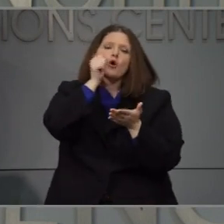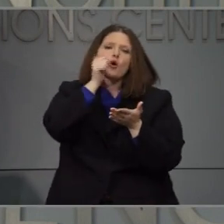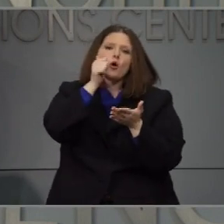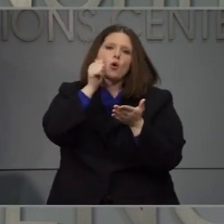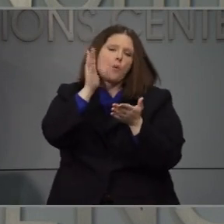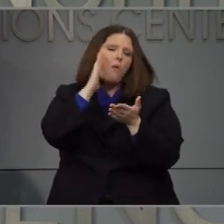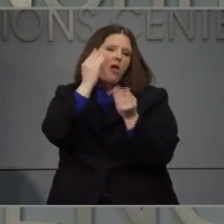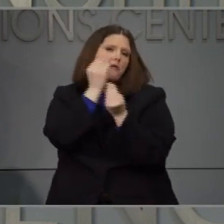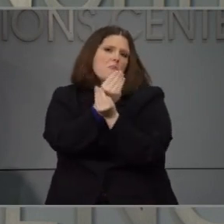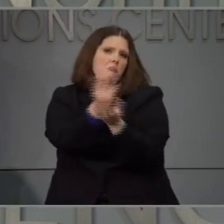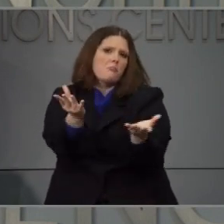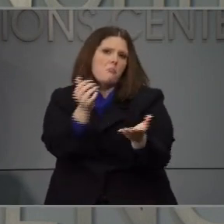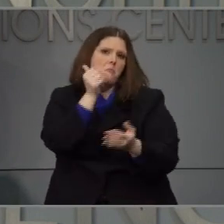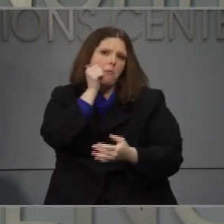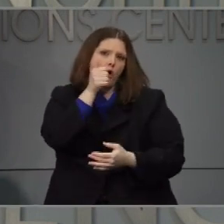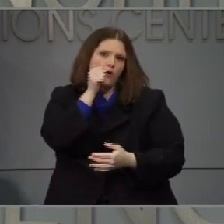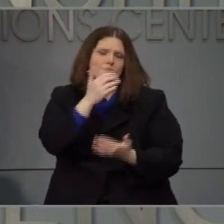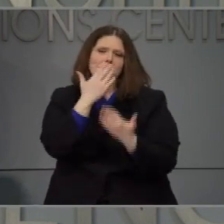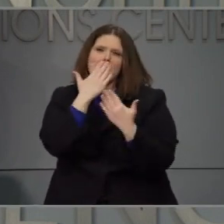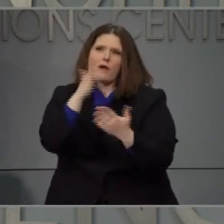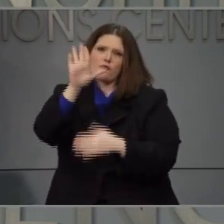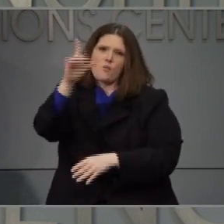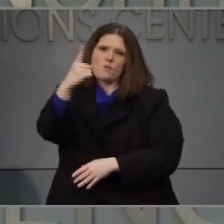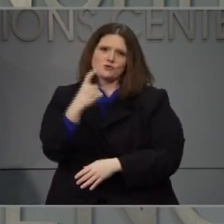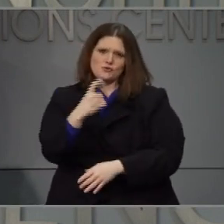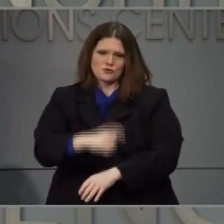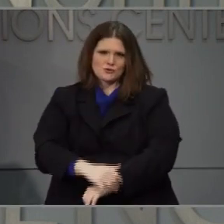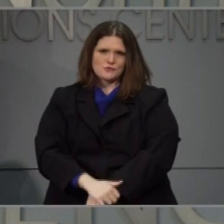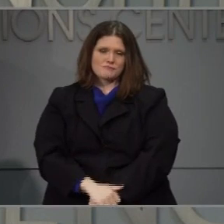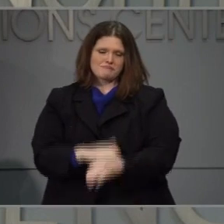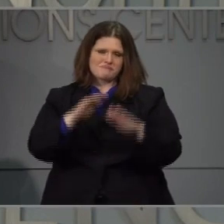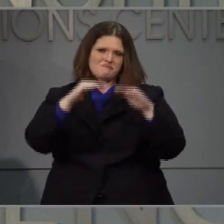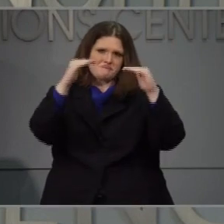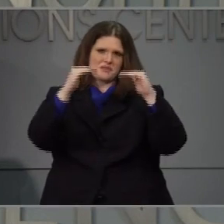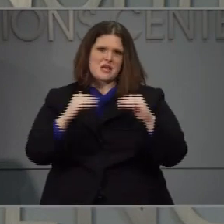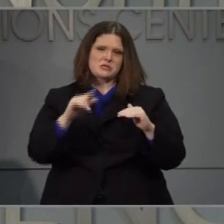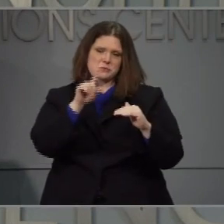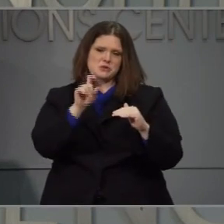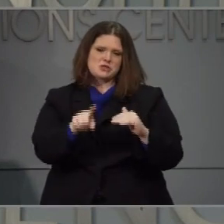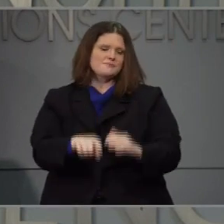tomorrow afternoon. Thanks. Next question.